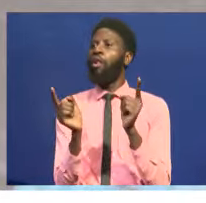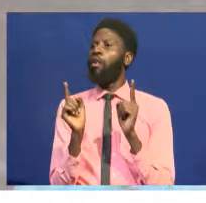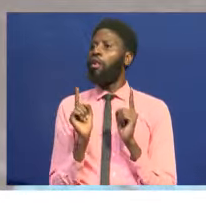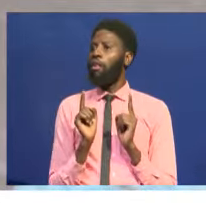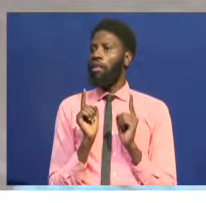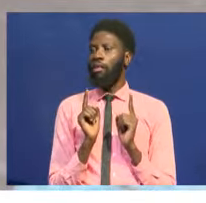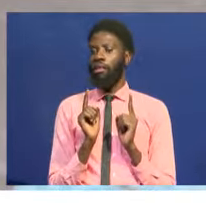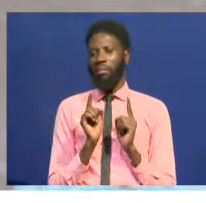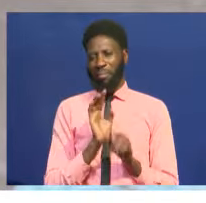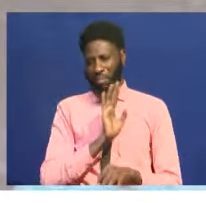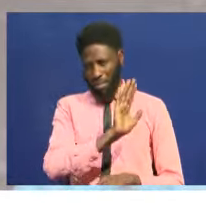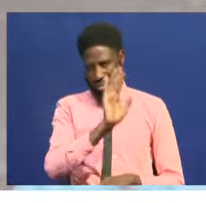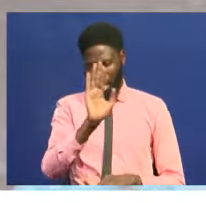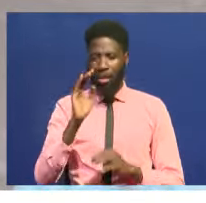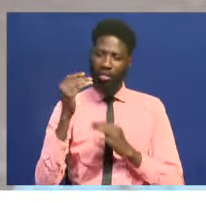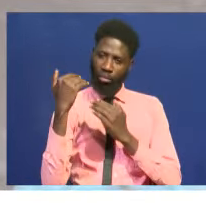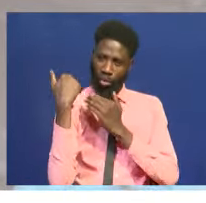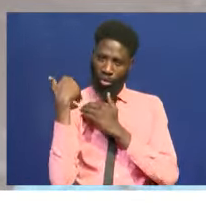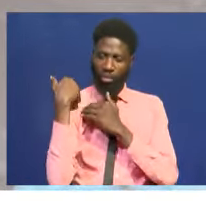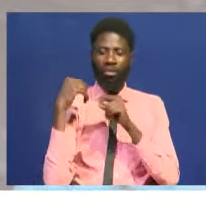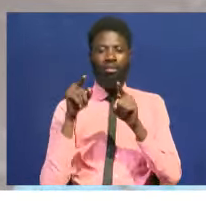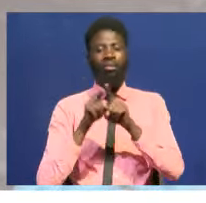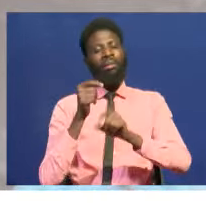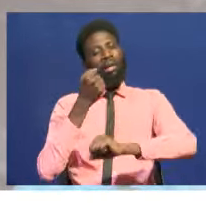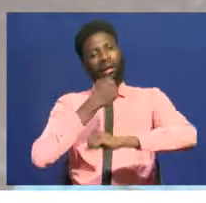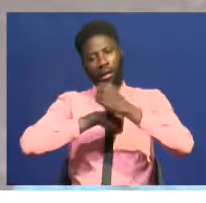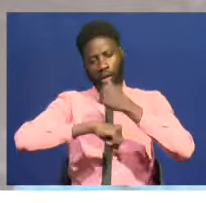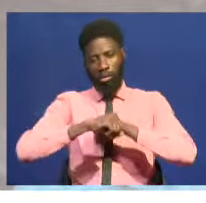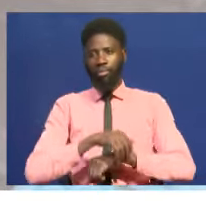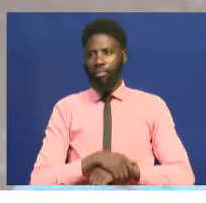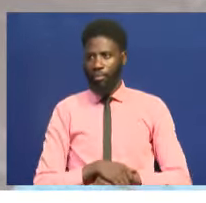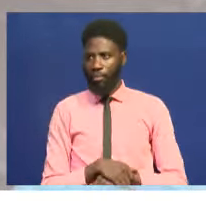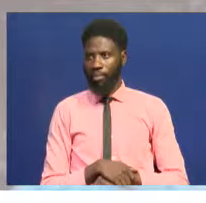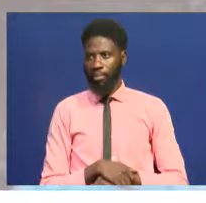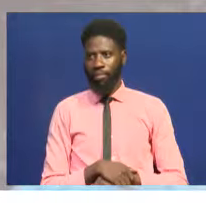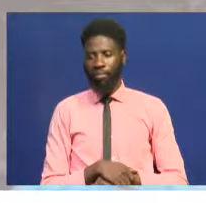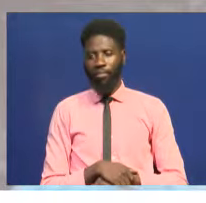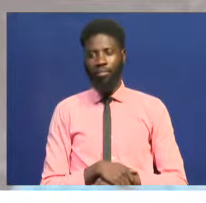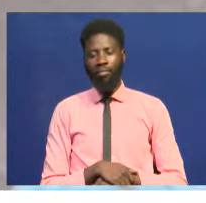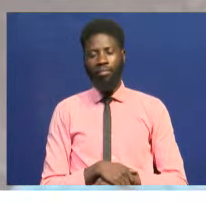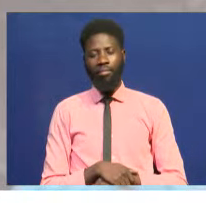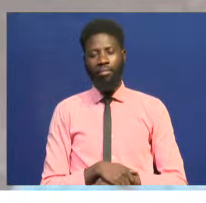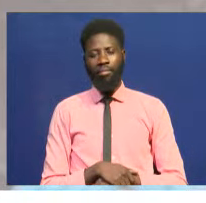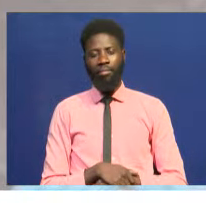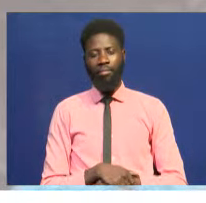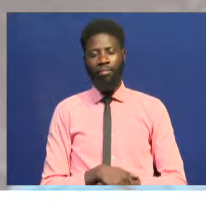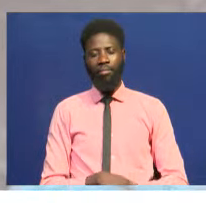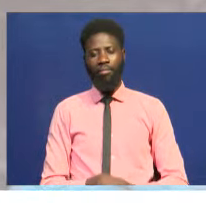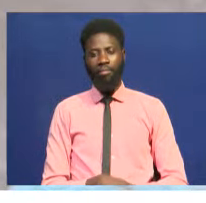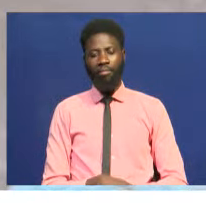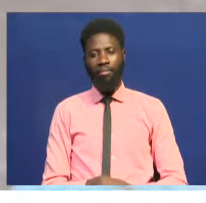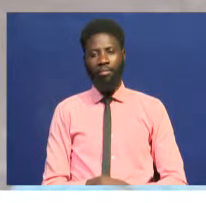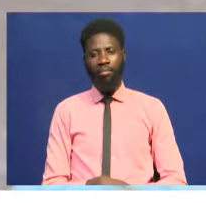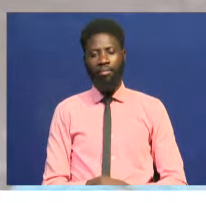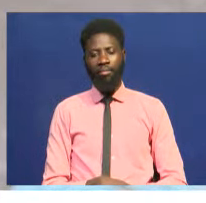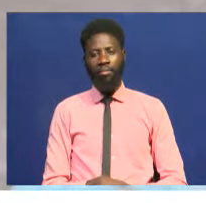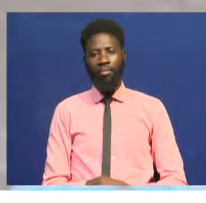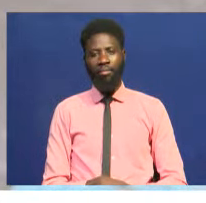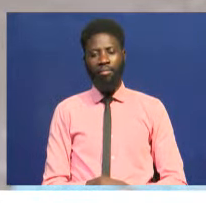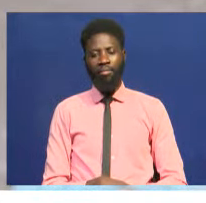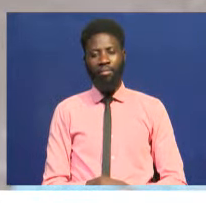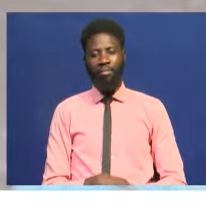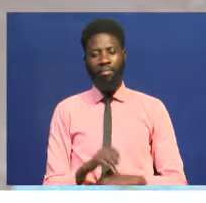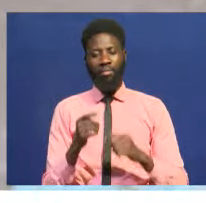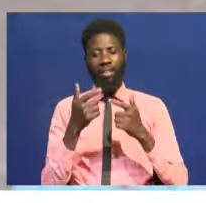do their part. So, Mutyami Singh, big up Gokwa Nepchep